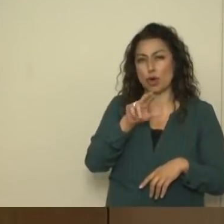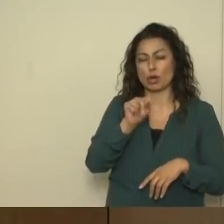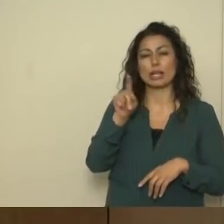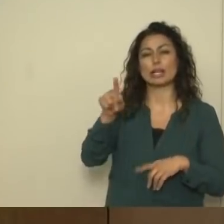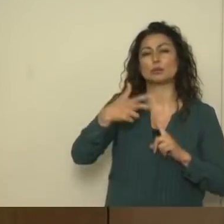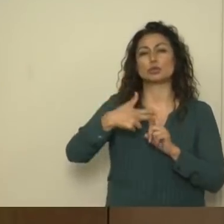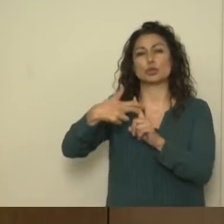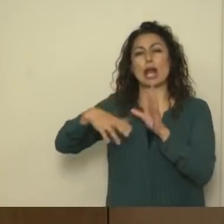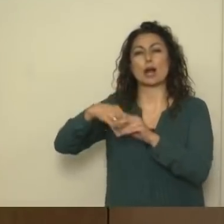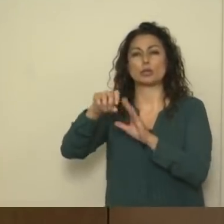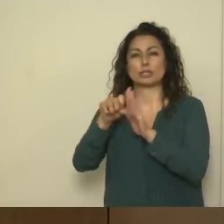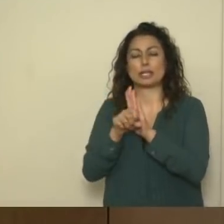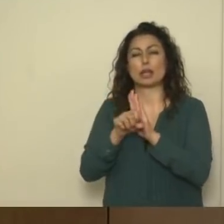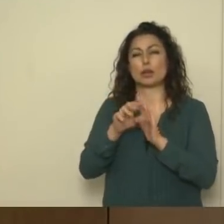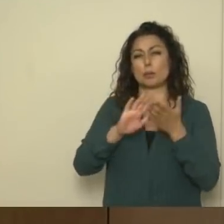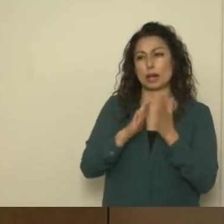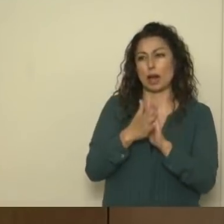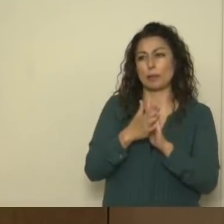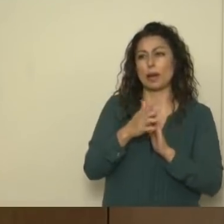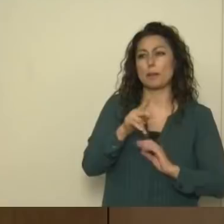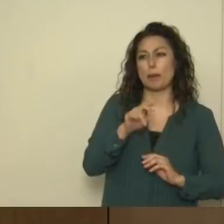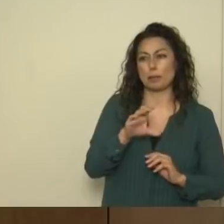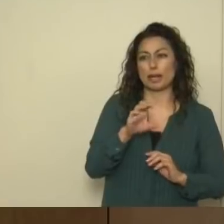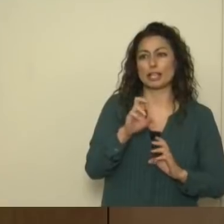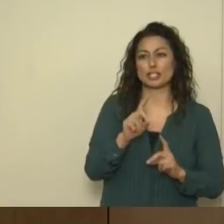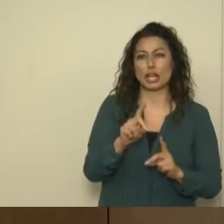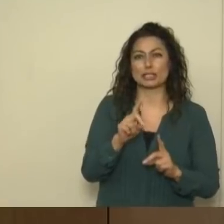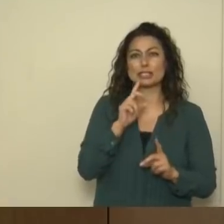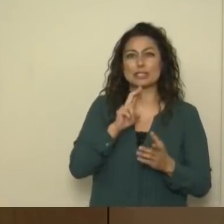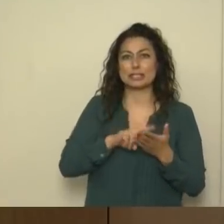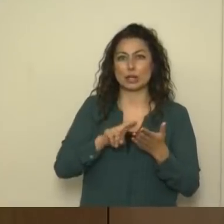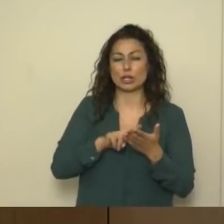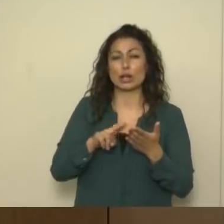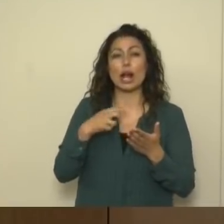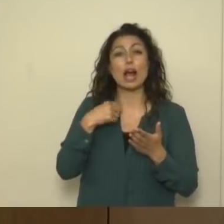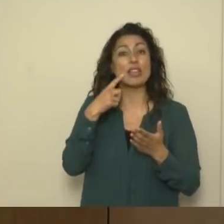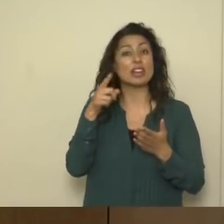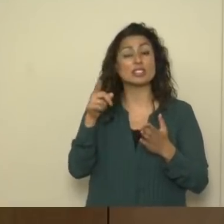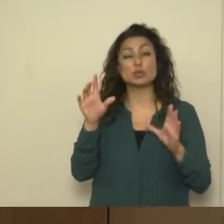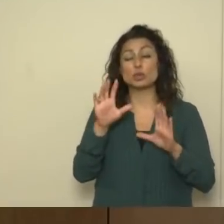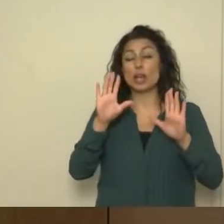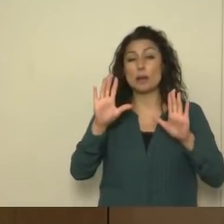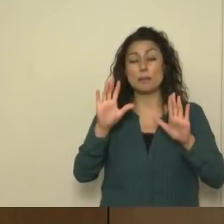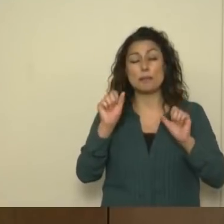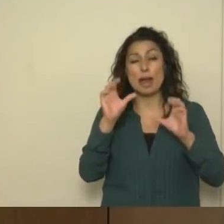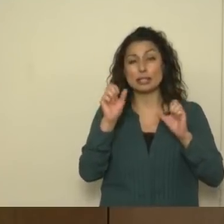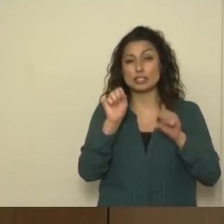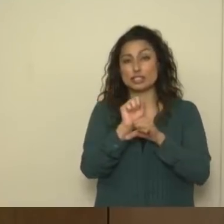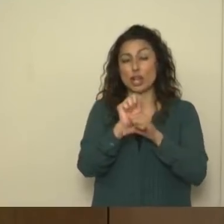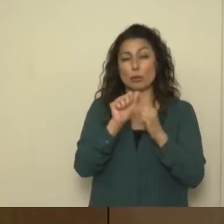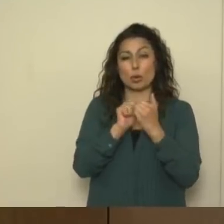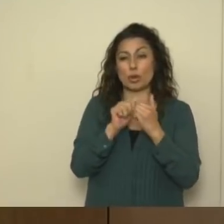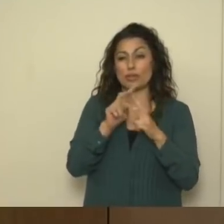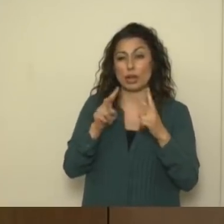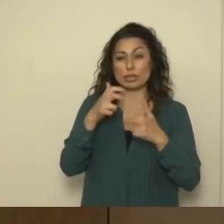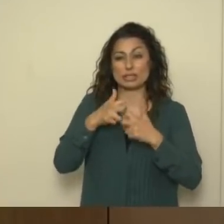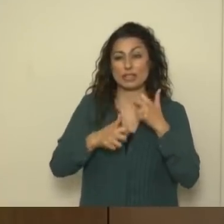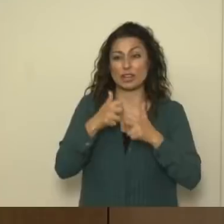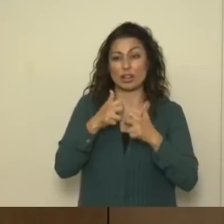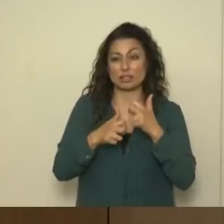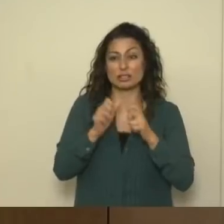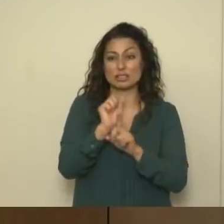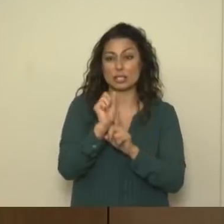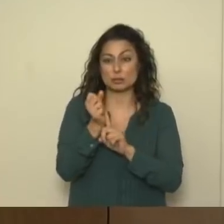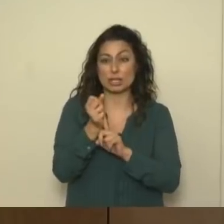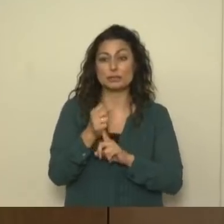out of state to be the public education secretary. And I think he's doing an amazing job under incredibly difficult